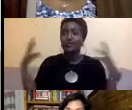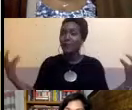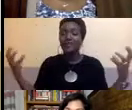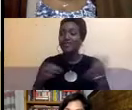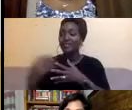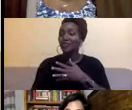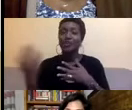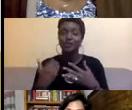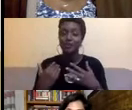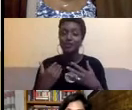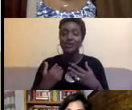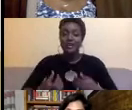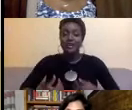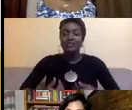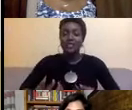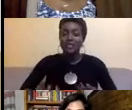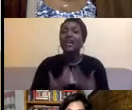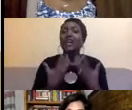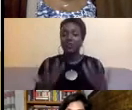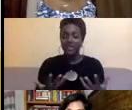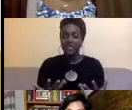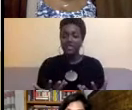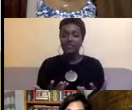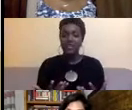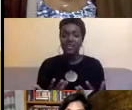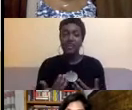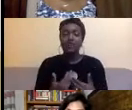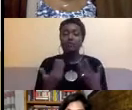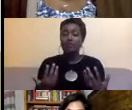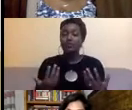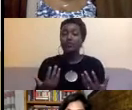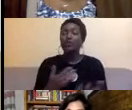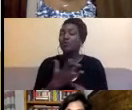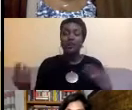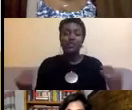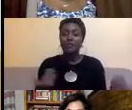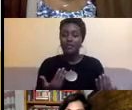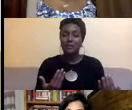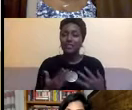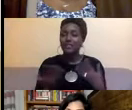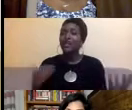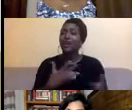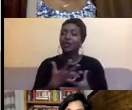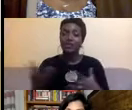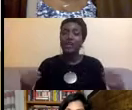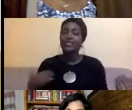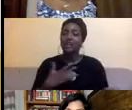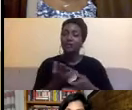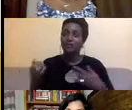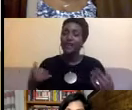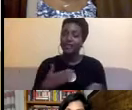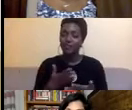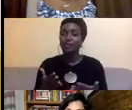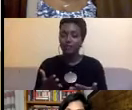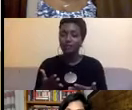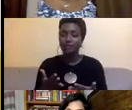true for the panelists, that's true for all of you. Just let what it is that you have to say move through you, and we're all gonna make space and allow that to come through